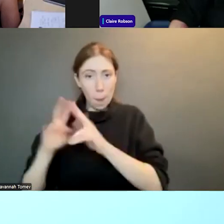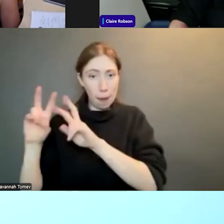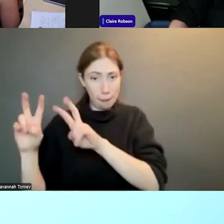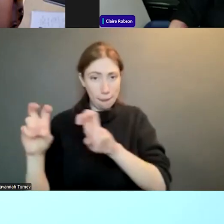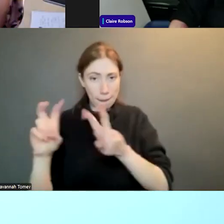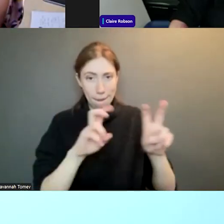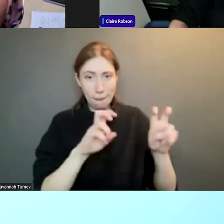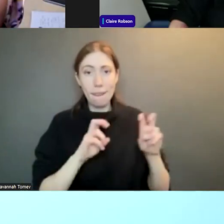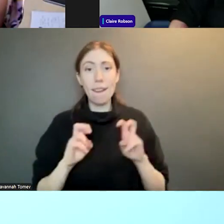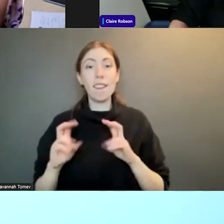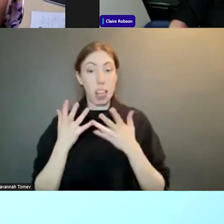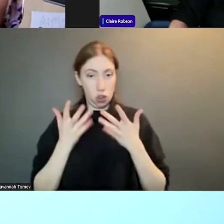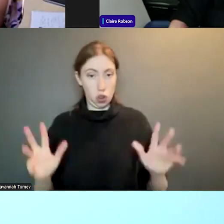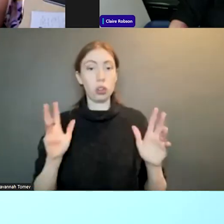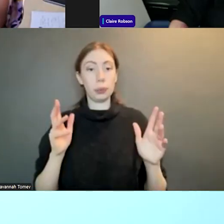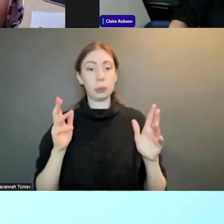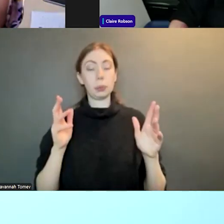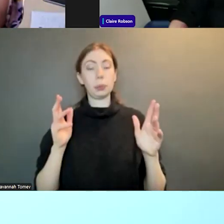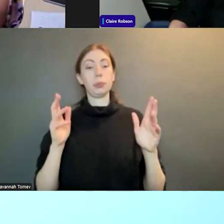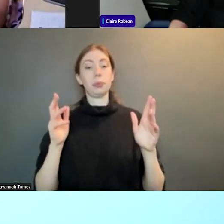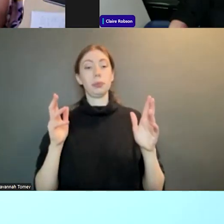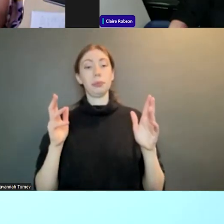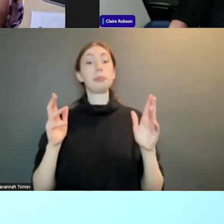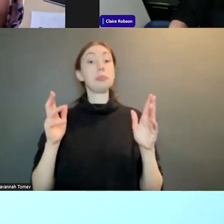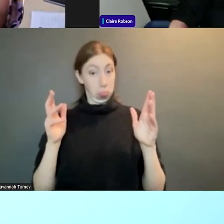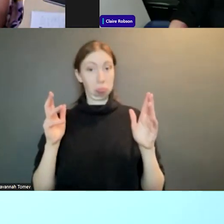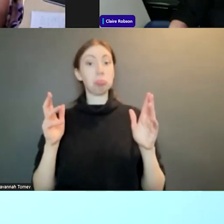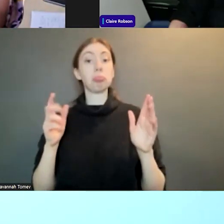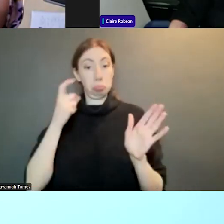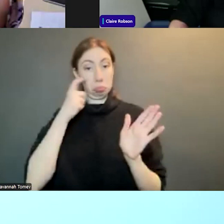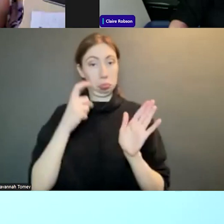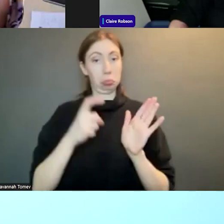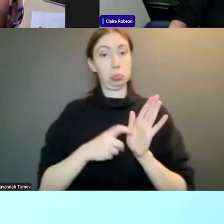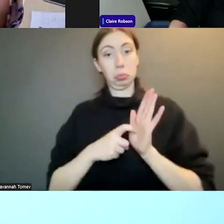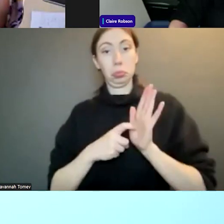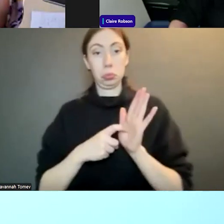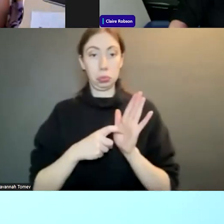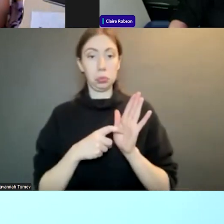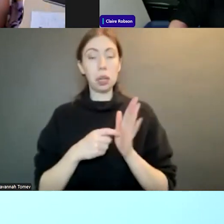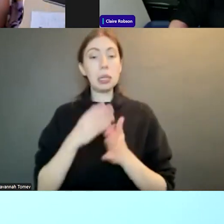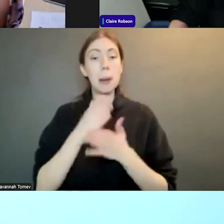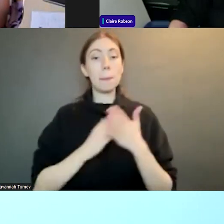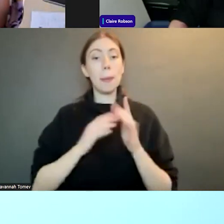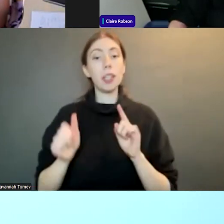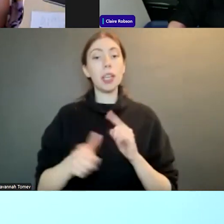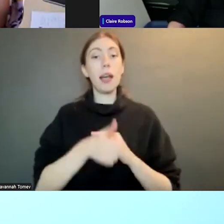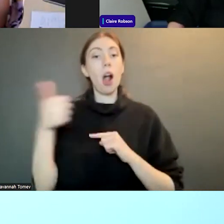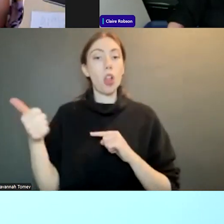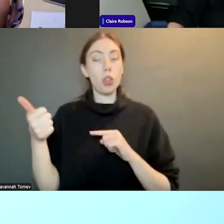fact, some of the other characteristics appear to outweigh a person's